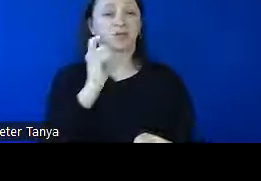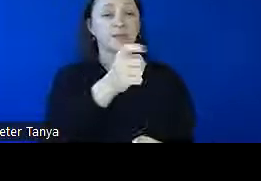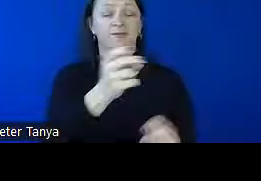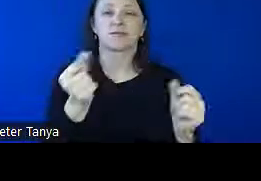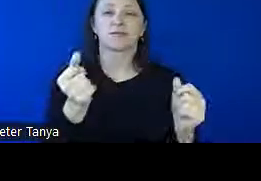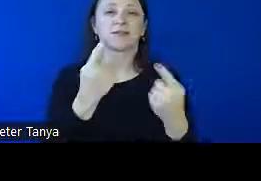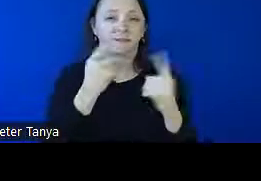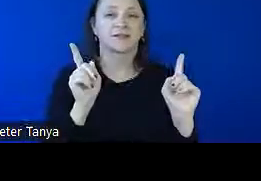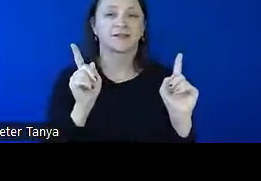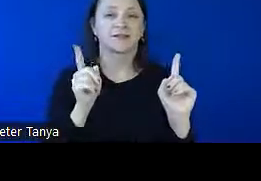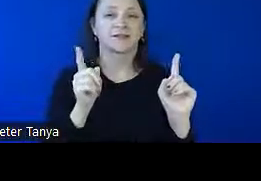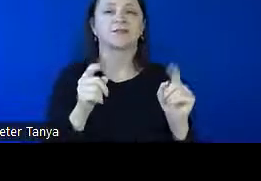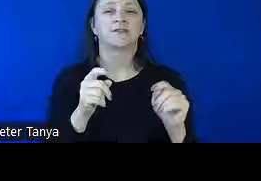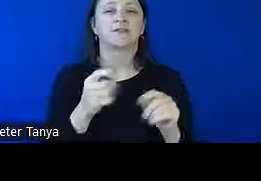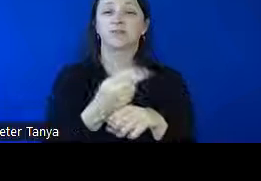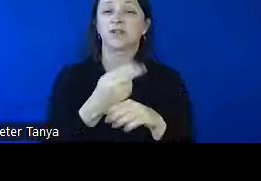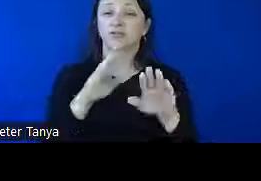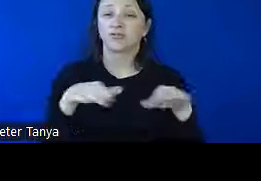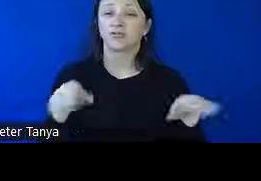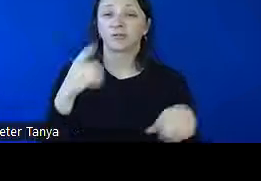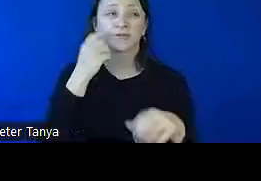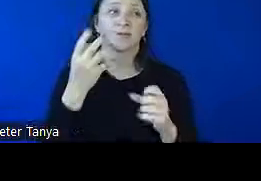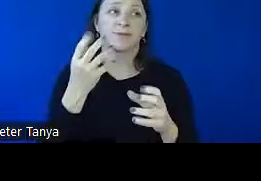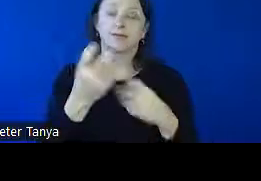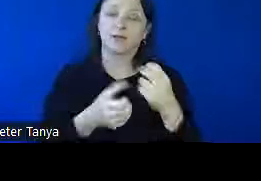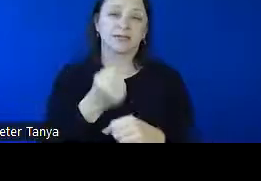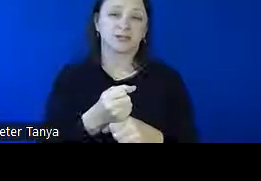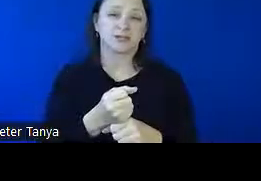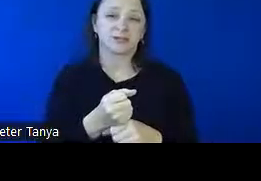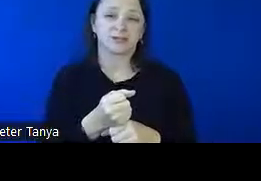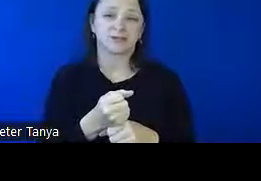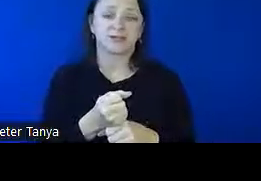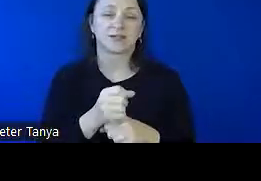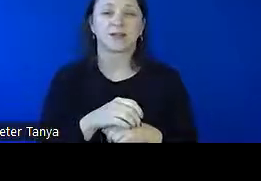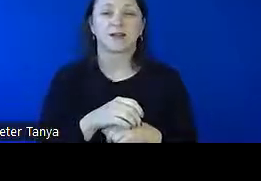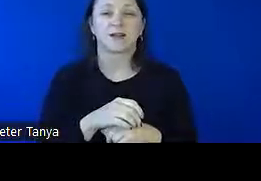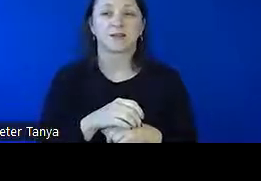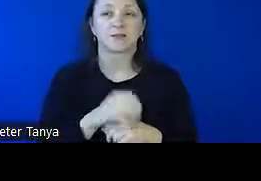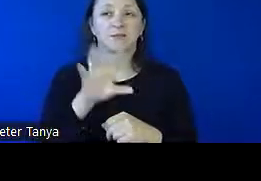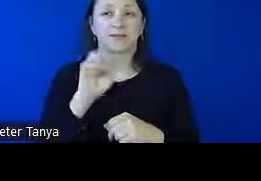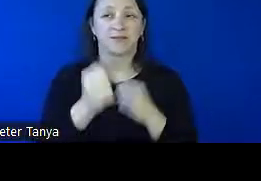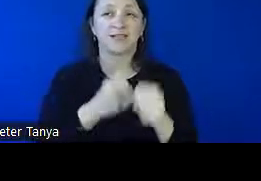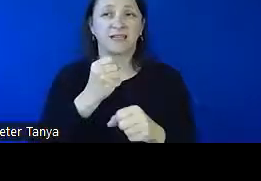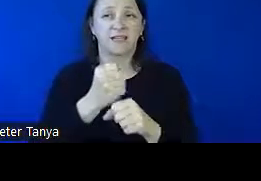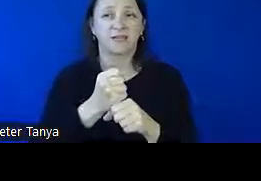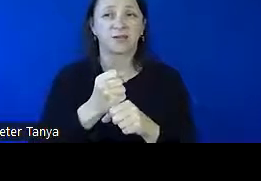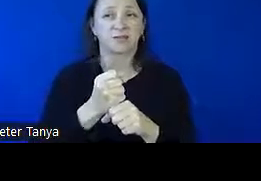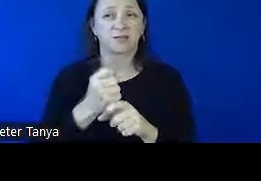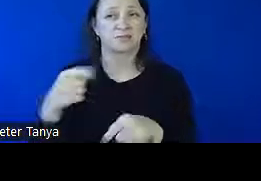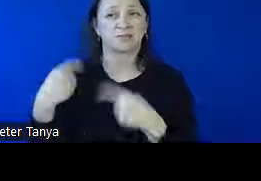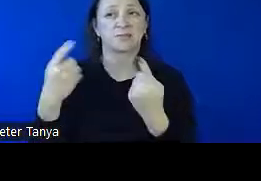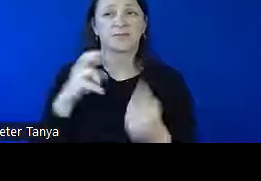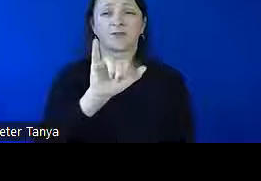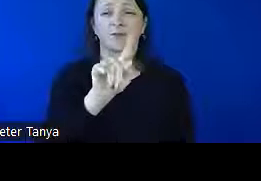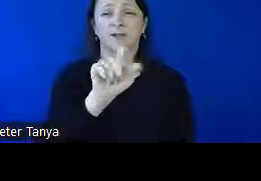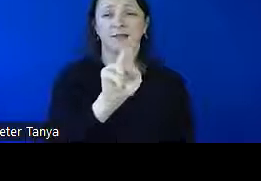And we have been using them in children for many, many years, 50 years, I think, for Ritalin. And so